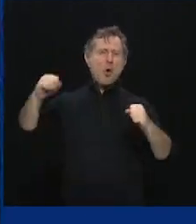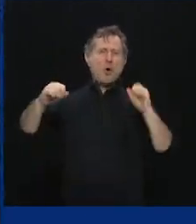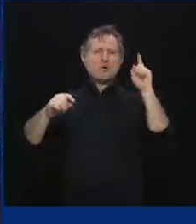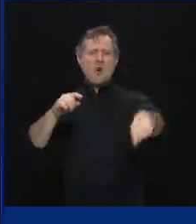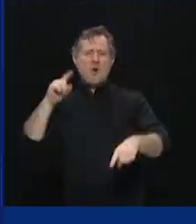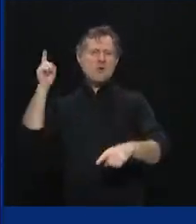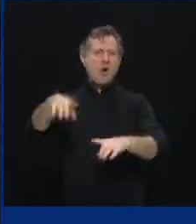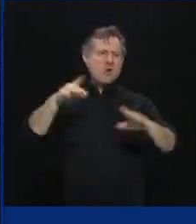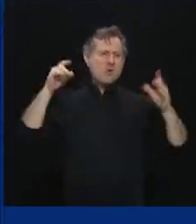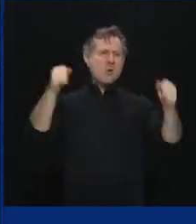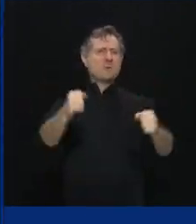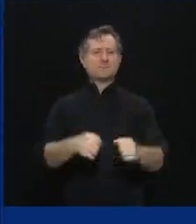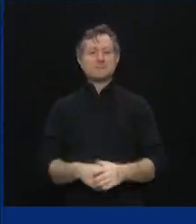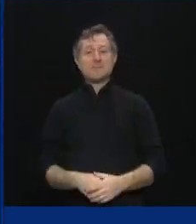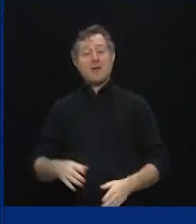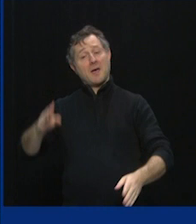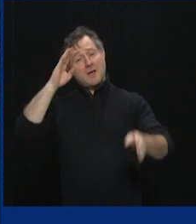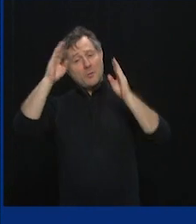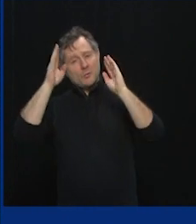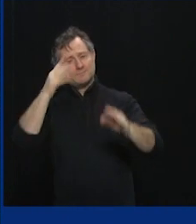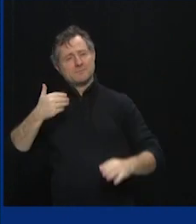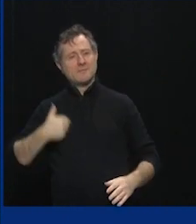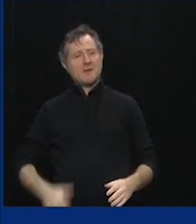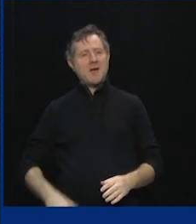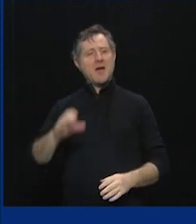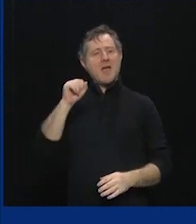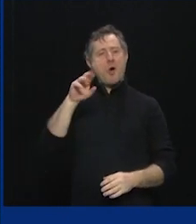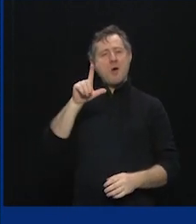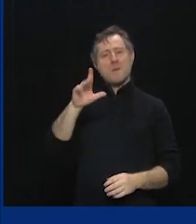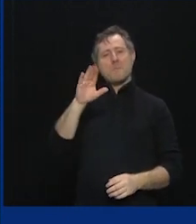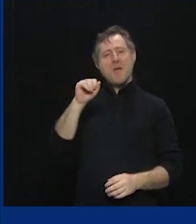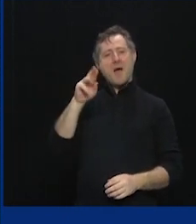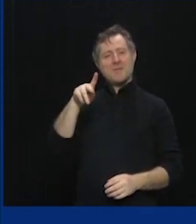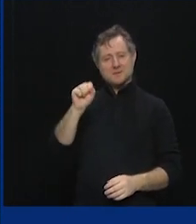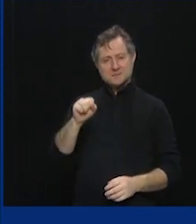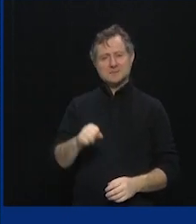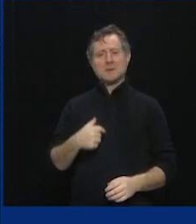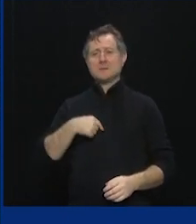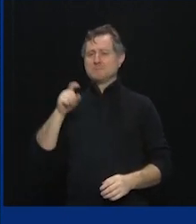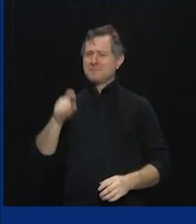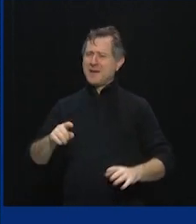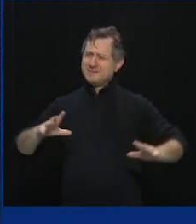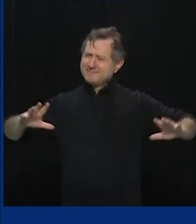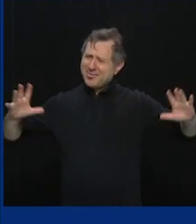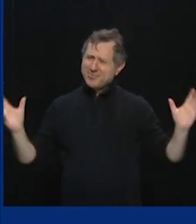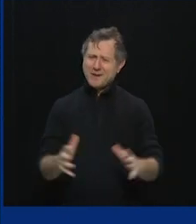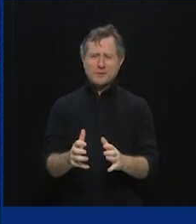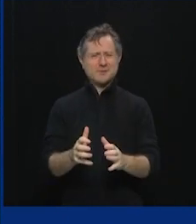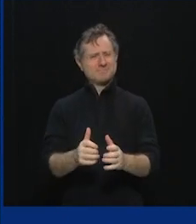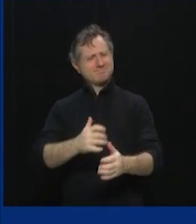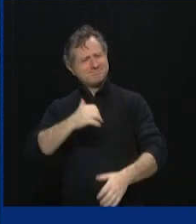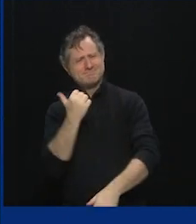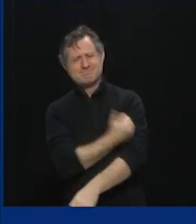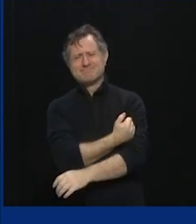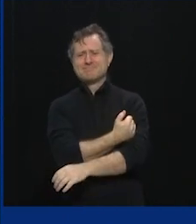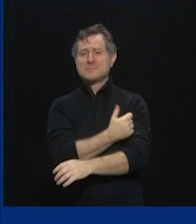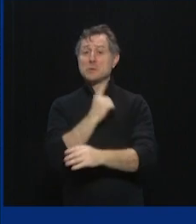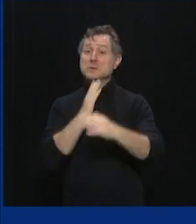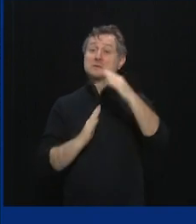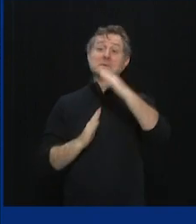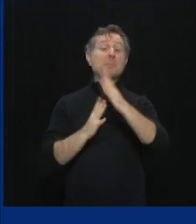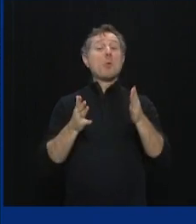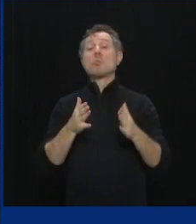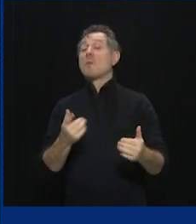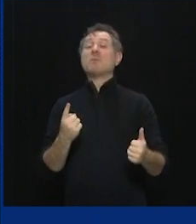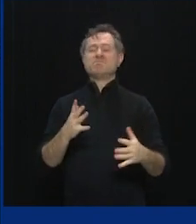Hey fans, Carl Banks here. We need to come together and get the COVID-19 vaccine. It's the best way that we can protect ourselves,